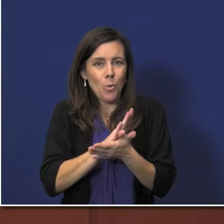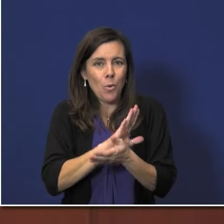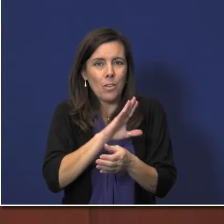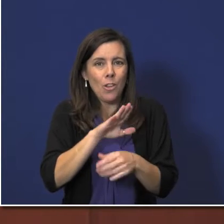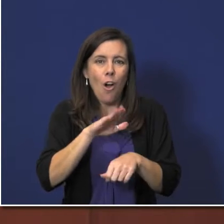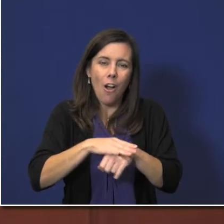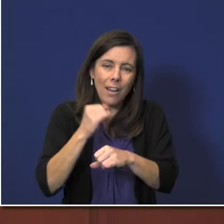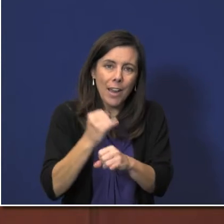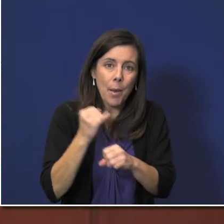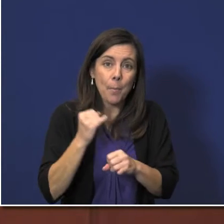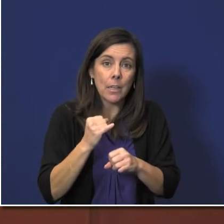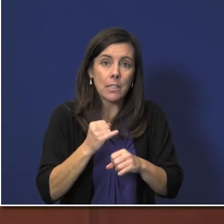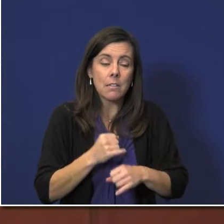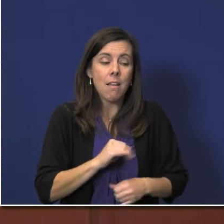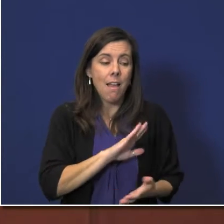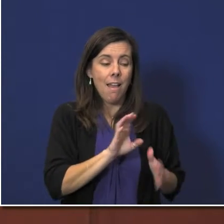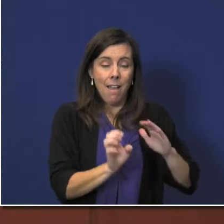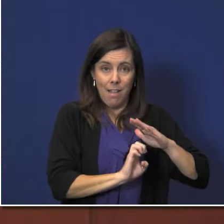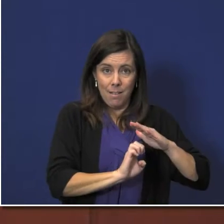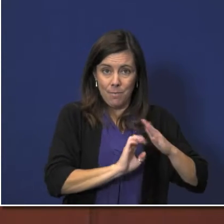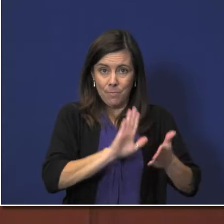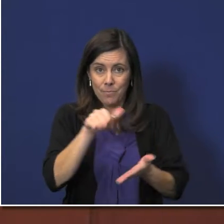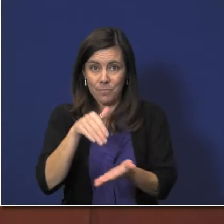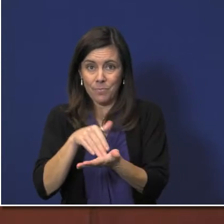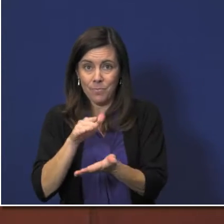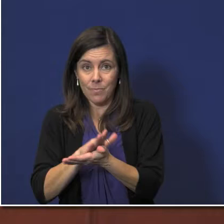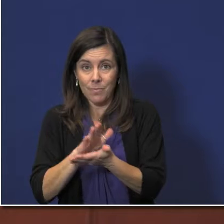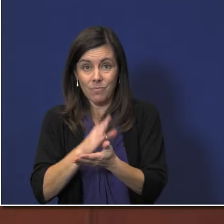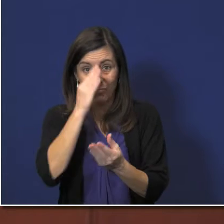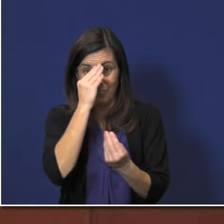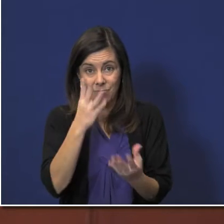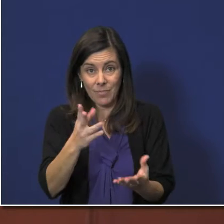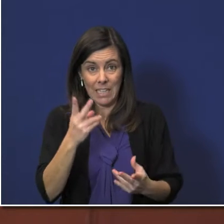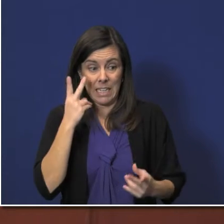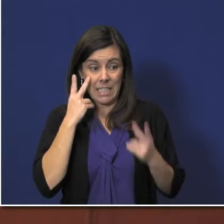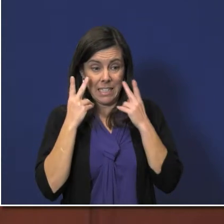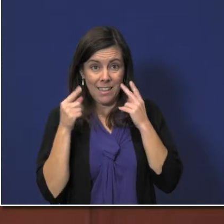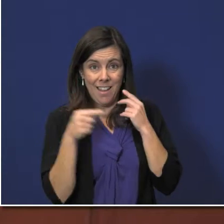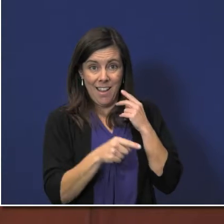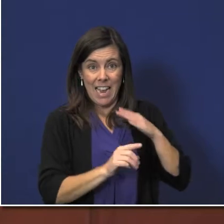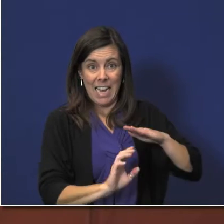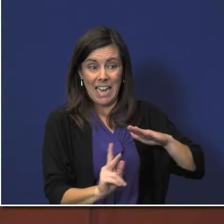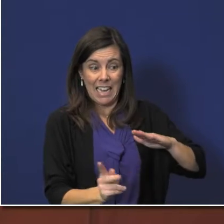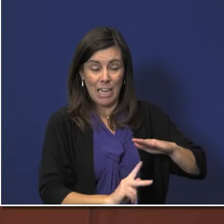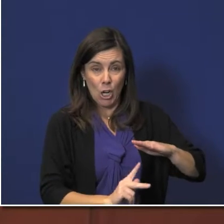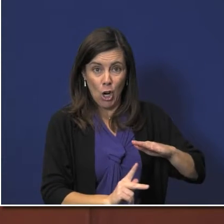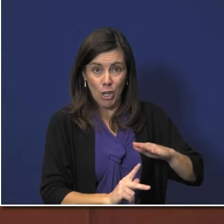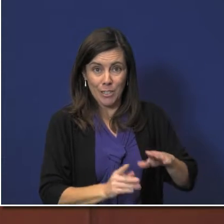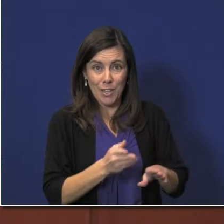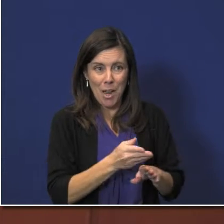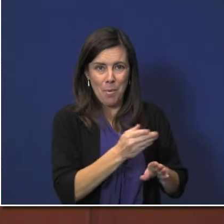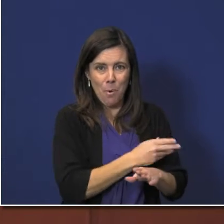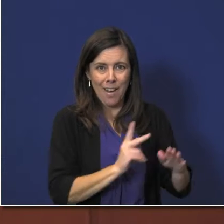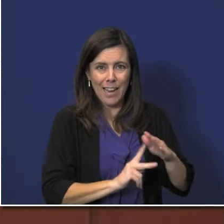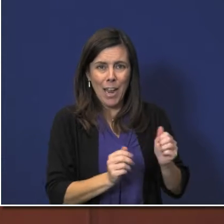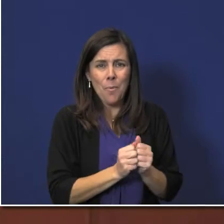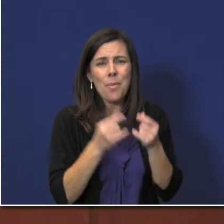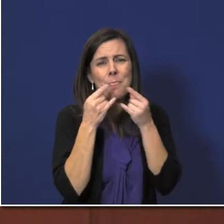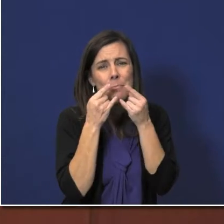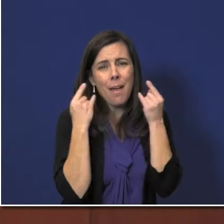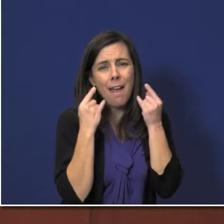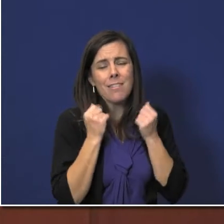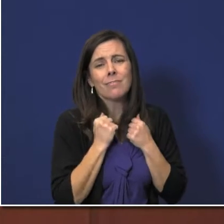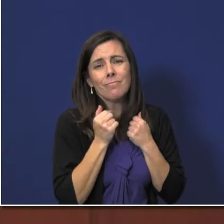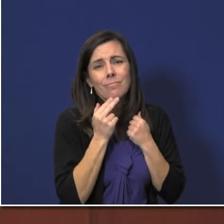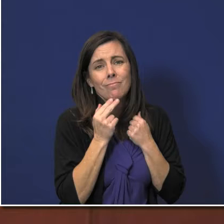levels, elementary and middle school. And I will tell you that seeing kindergarten and pre-kindergarten walking around with masks and in